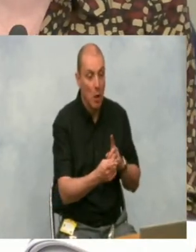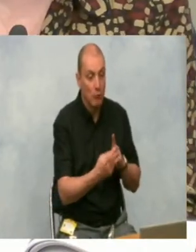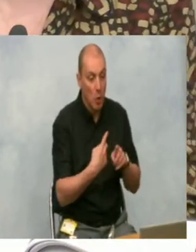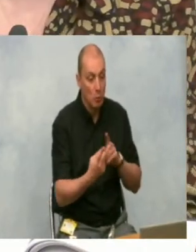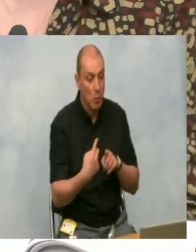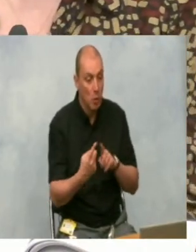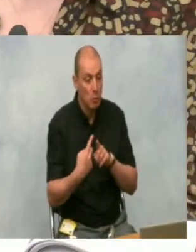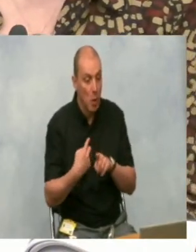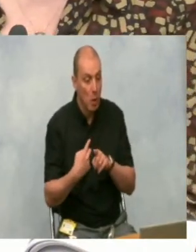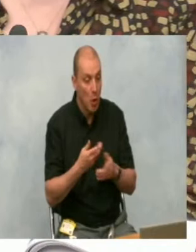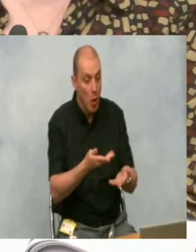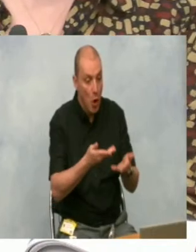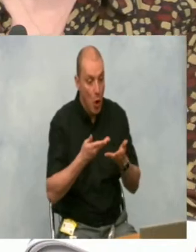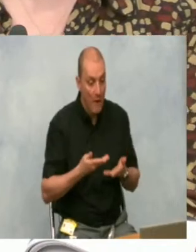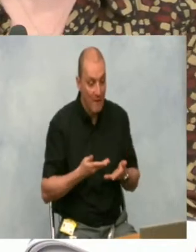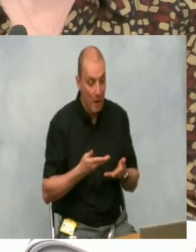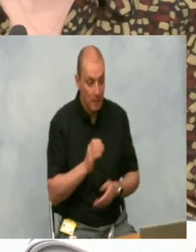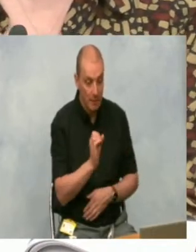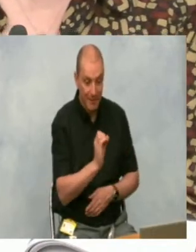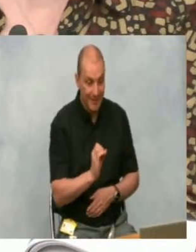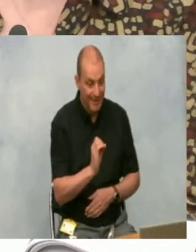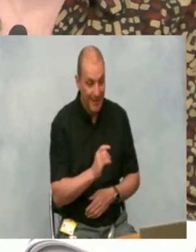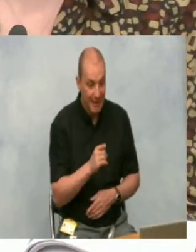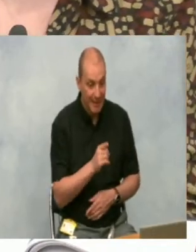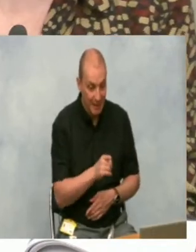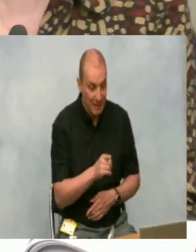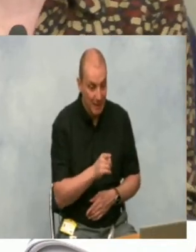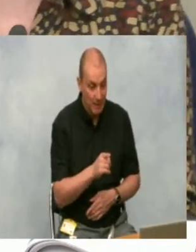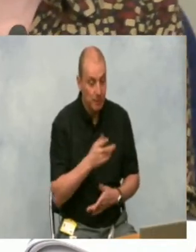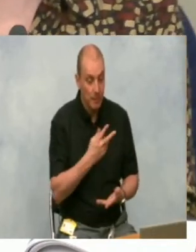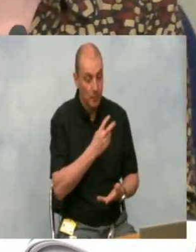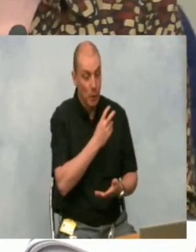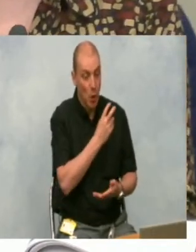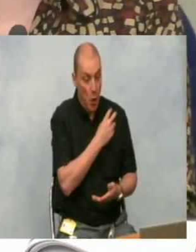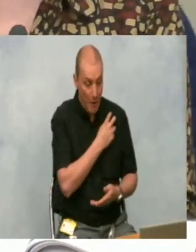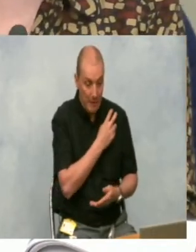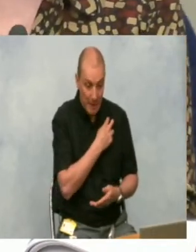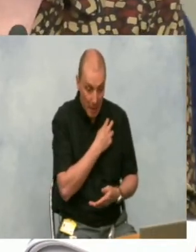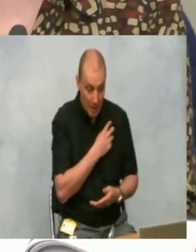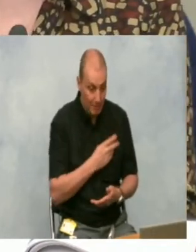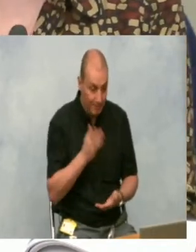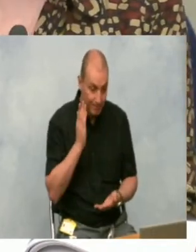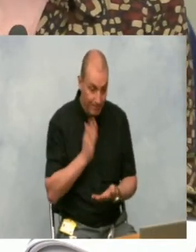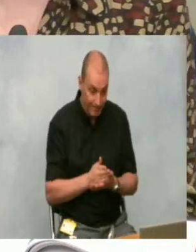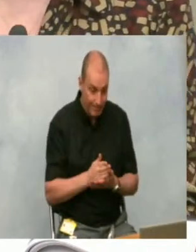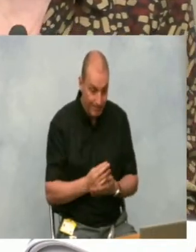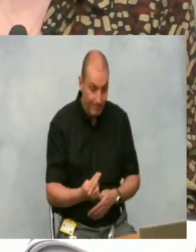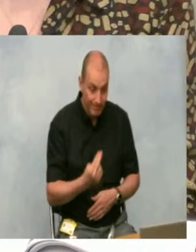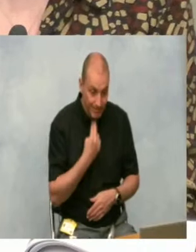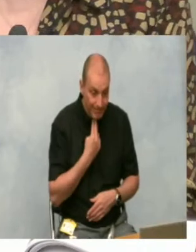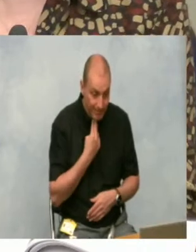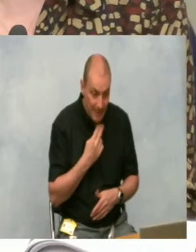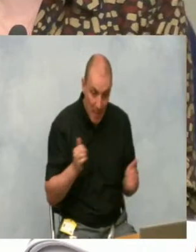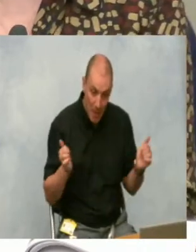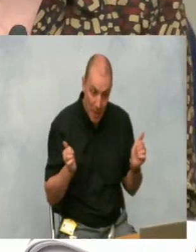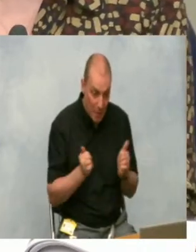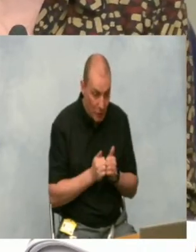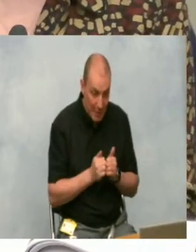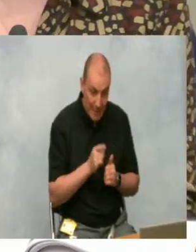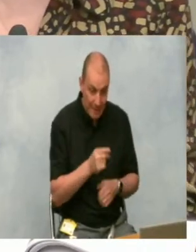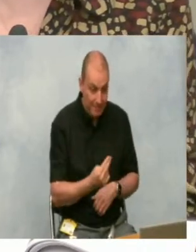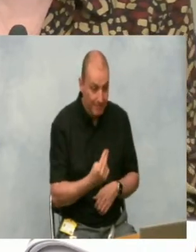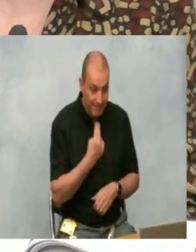have. It would be fair to say the officers are equally disappointed in the value, and in normal